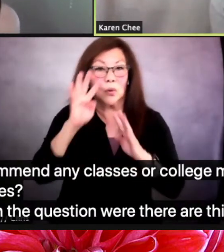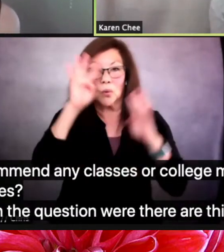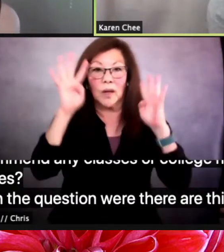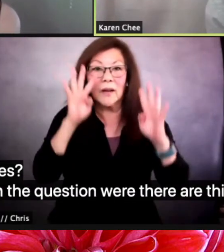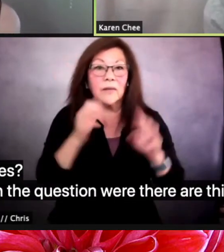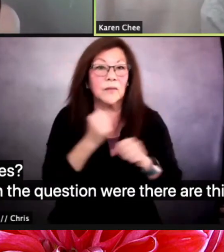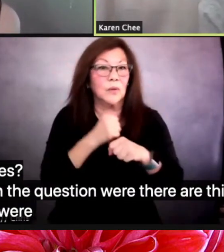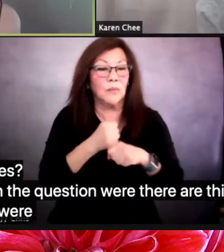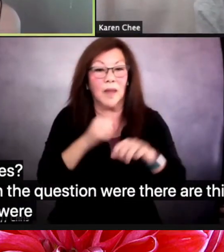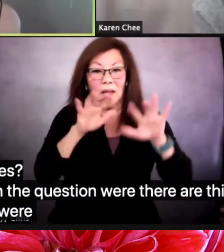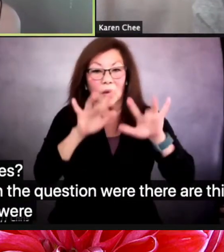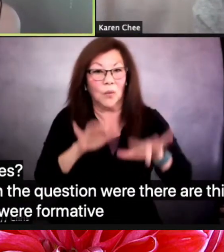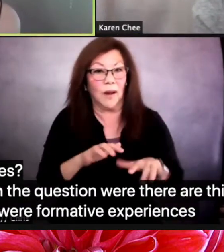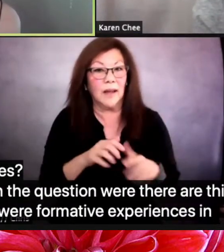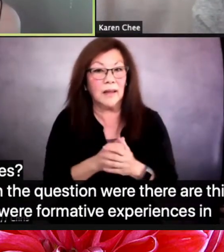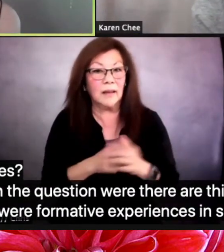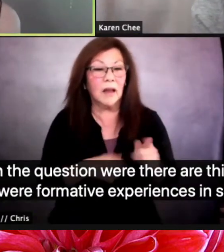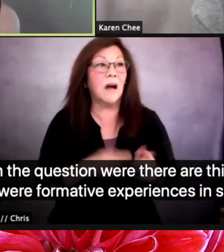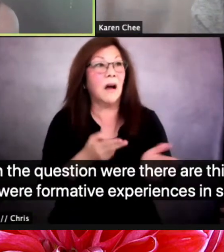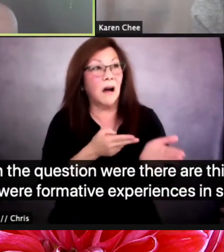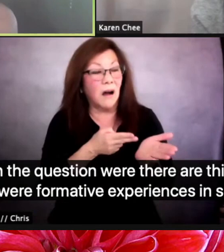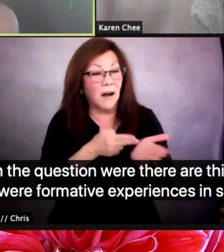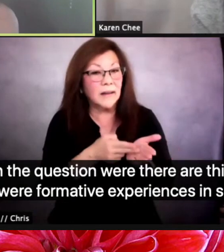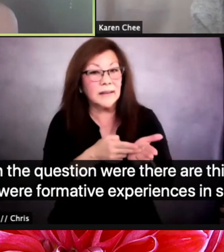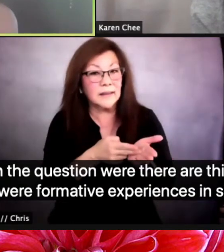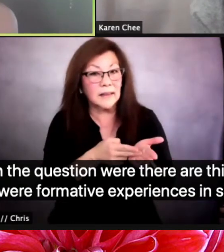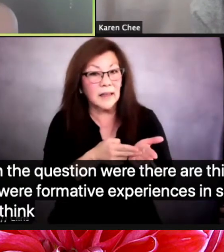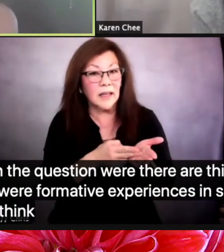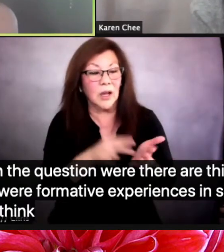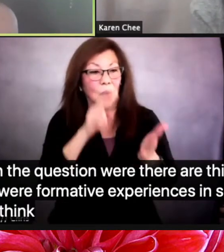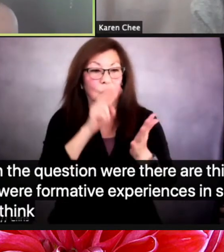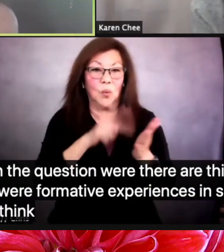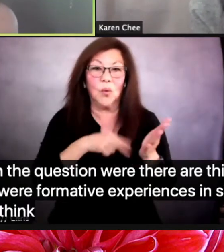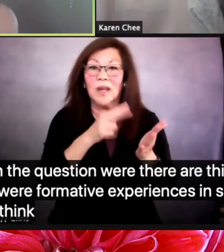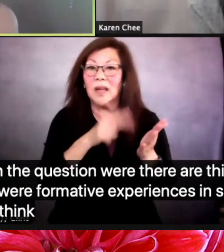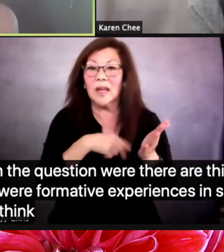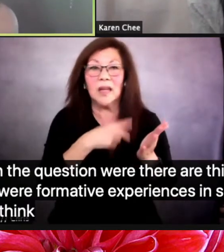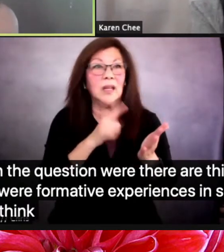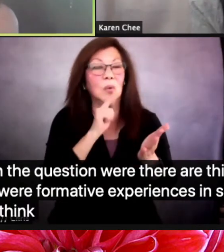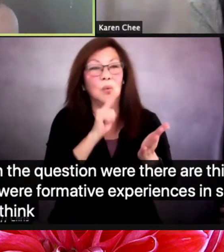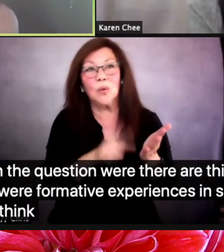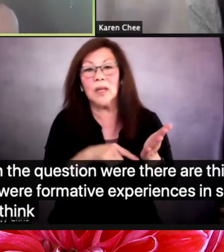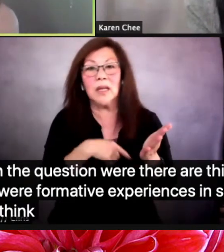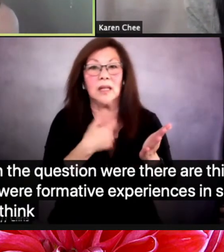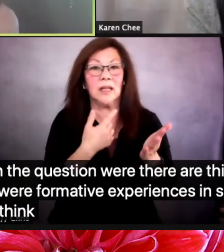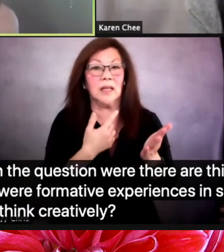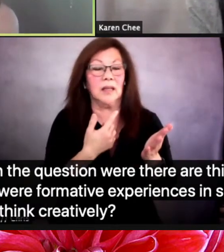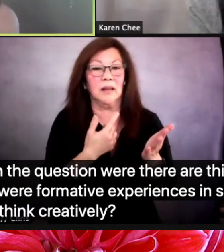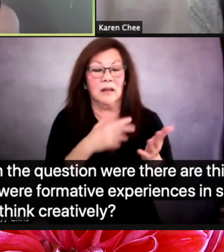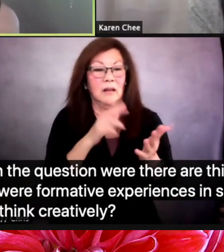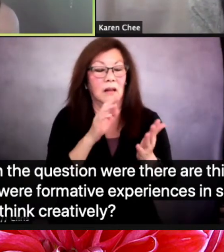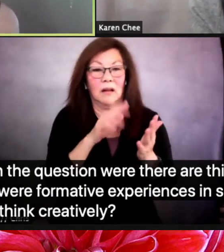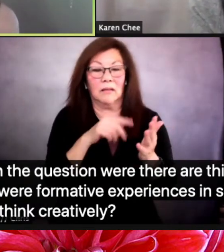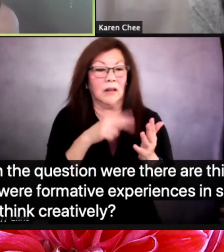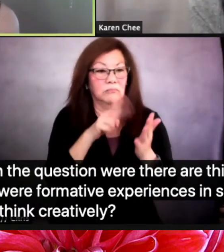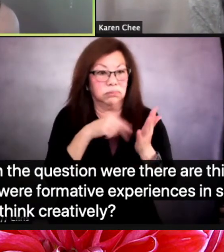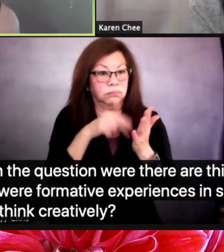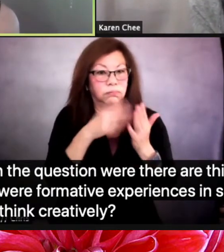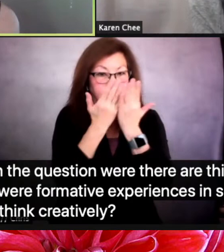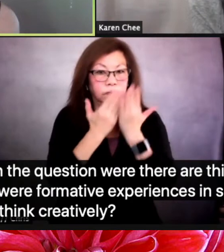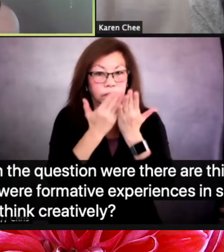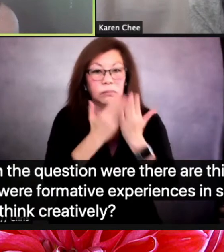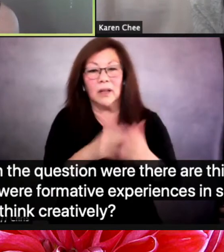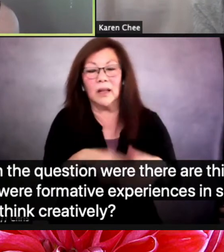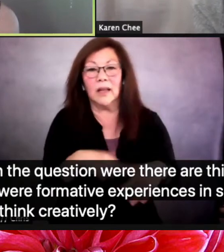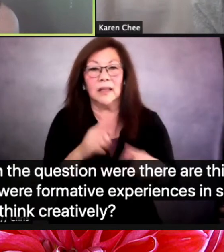stuff, I essentially? think honestly, just reading, right? Like reading really, really voraciously. And I think especially reading across